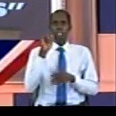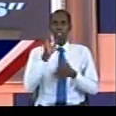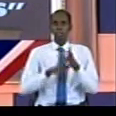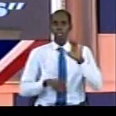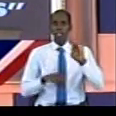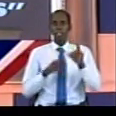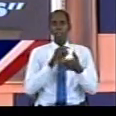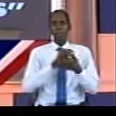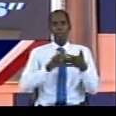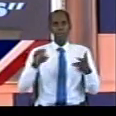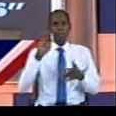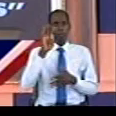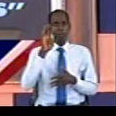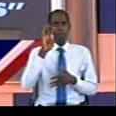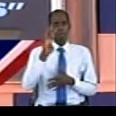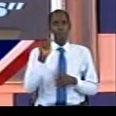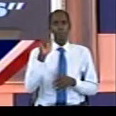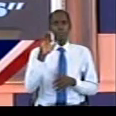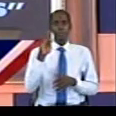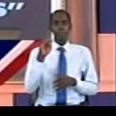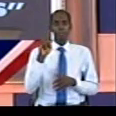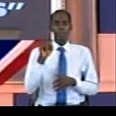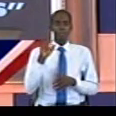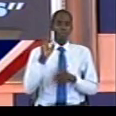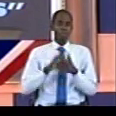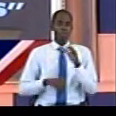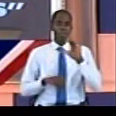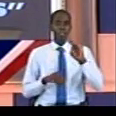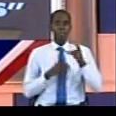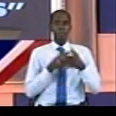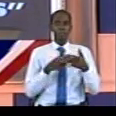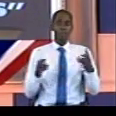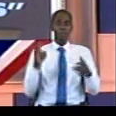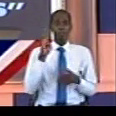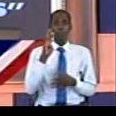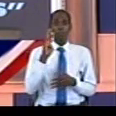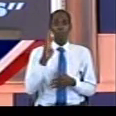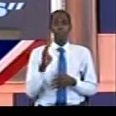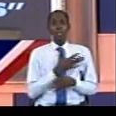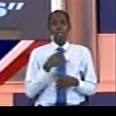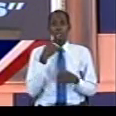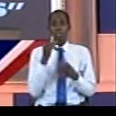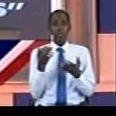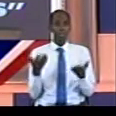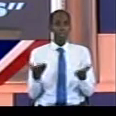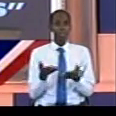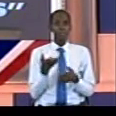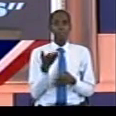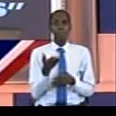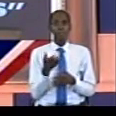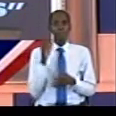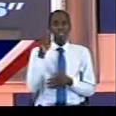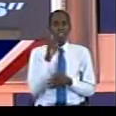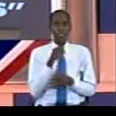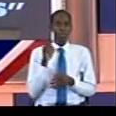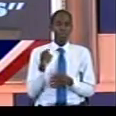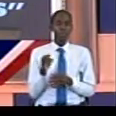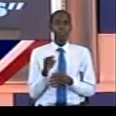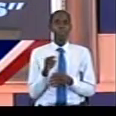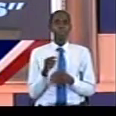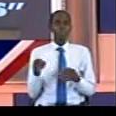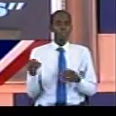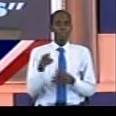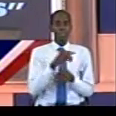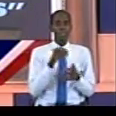from verse 4. Acts chapter 8 verse 4, and it says, and therefore they that were